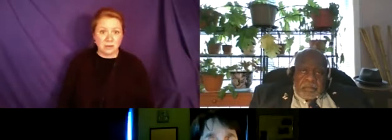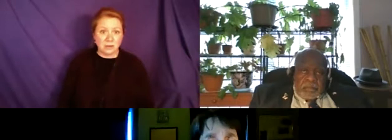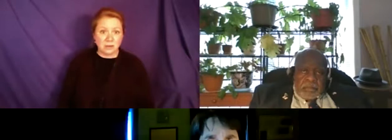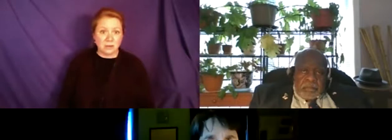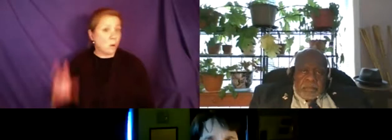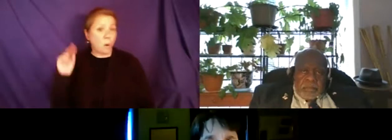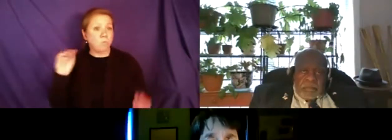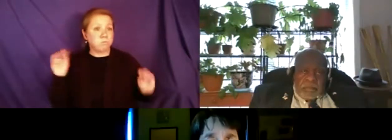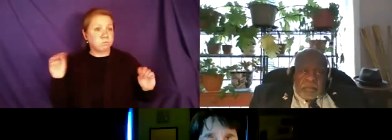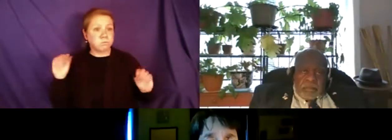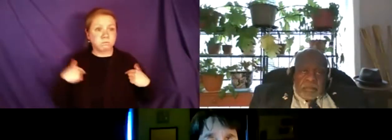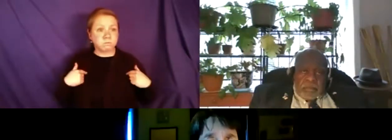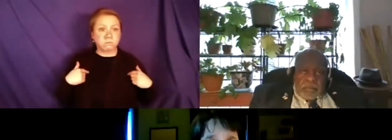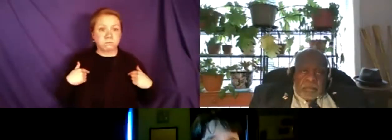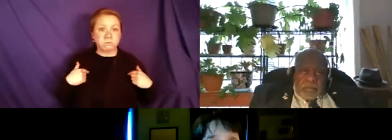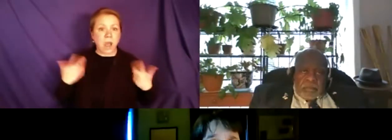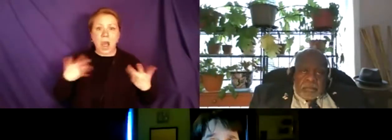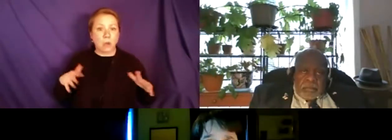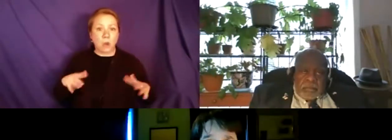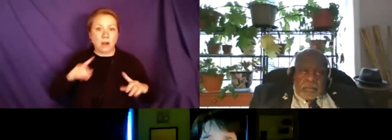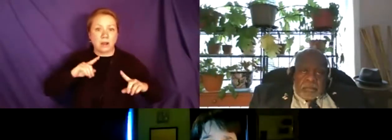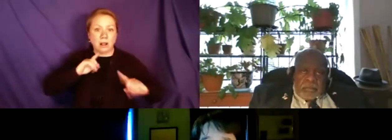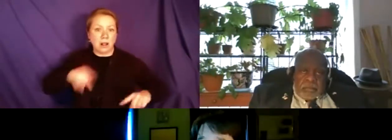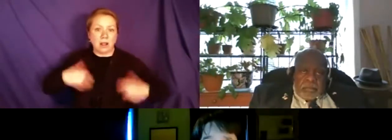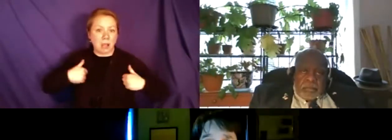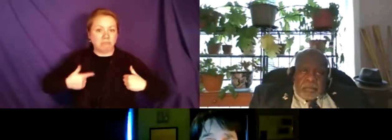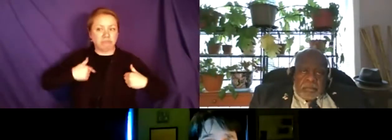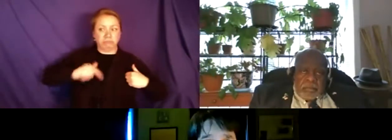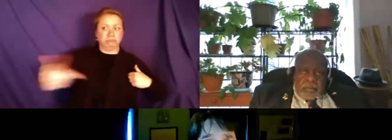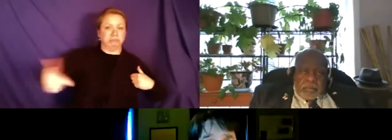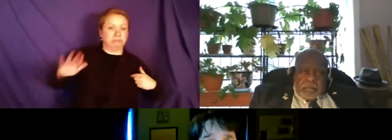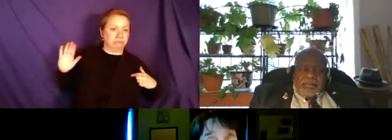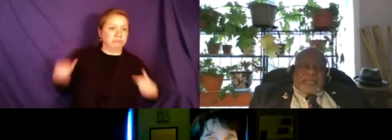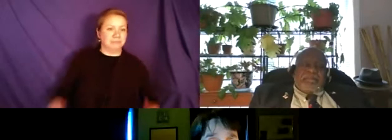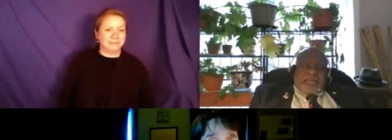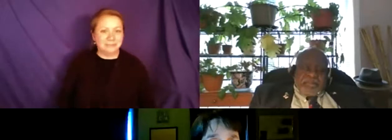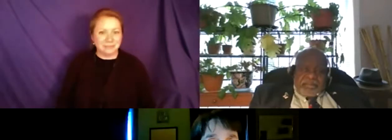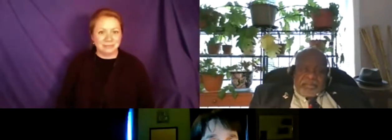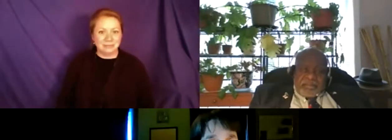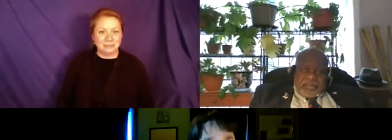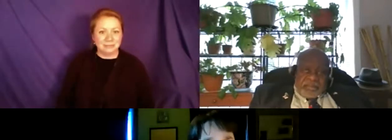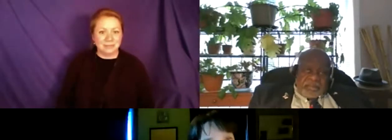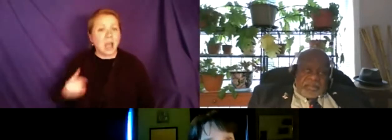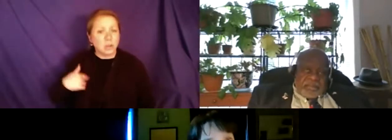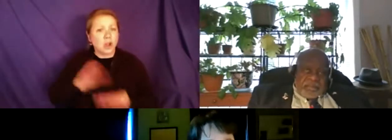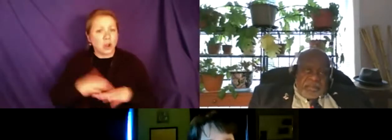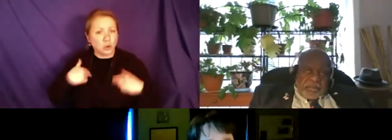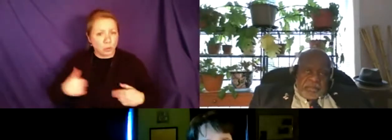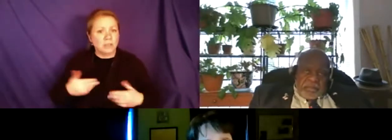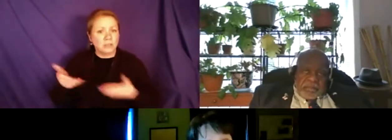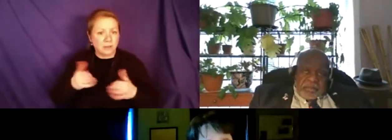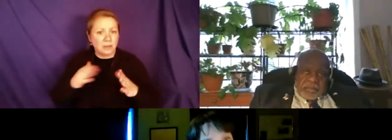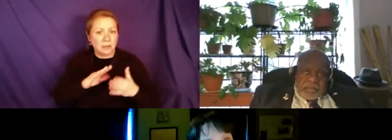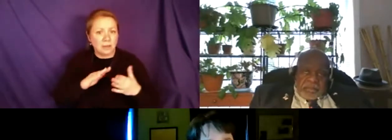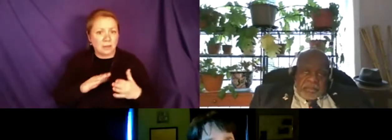No, I was saying I didn't want to dominate responses, so I was saying somebody else should take it. I mean, I was on the Human Services Committee for years, so